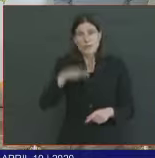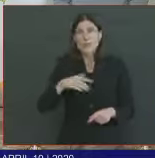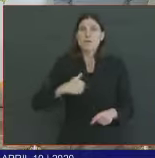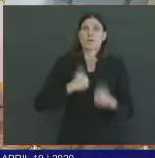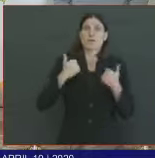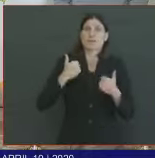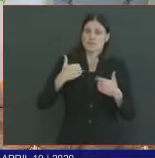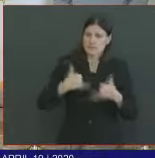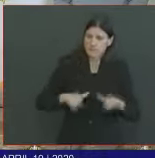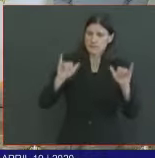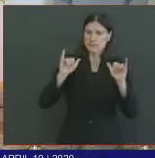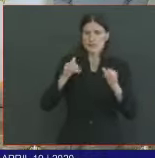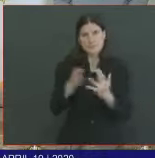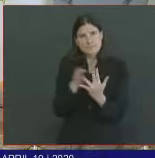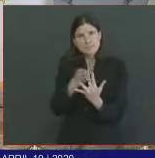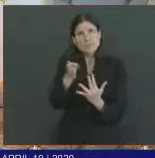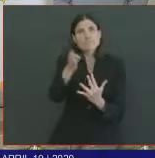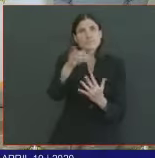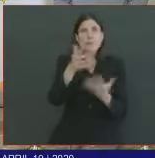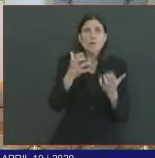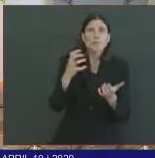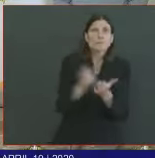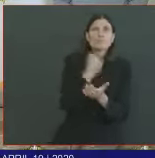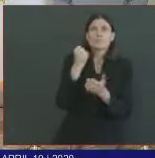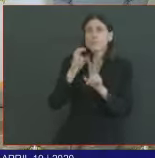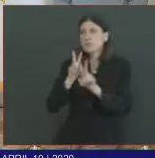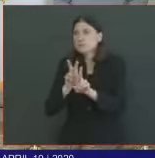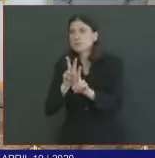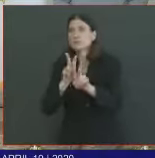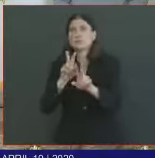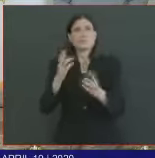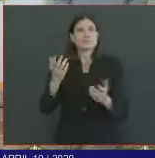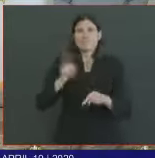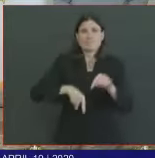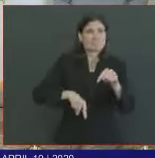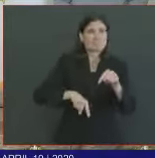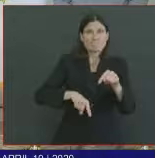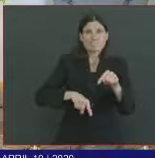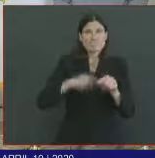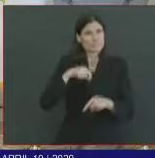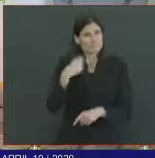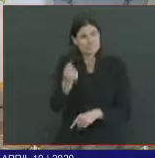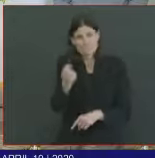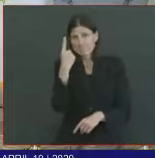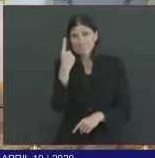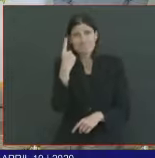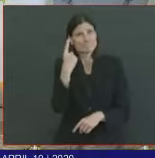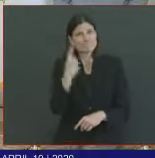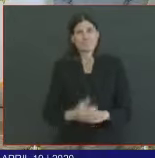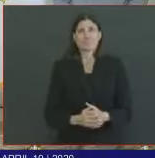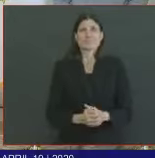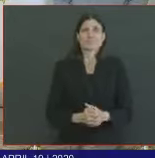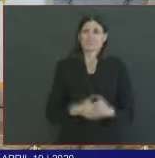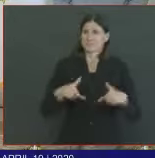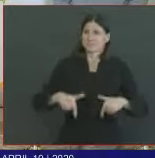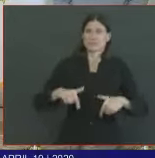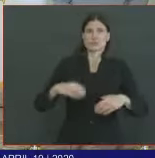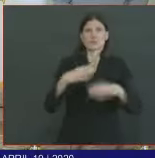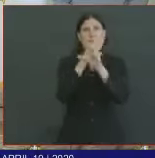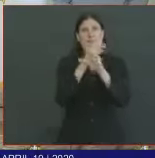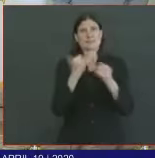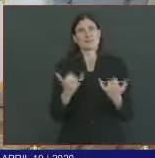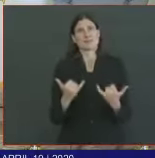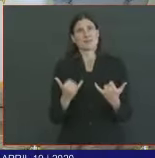a number of our loved ones are passing away through the crisis. Unfortunately, we cannot relax